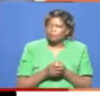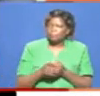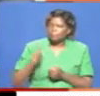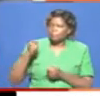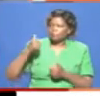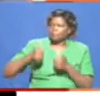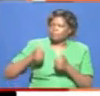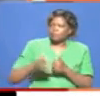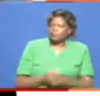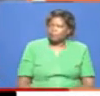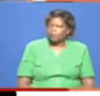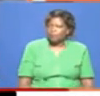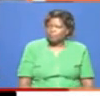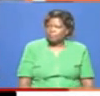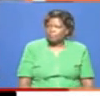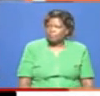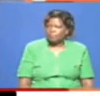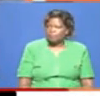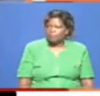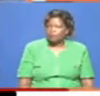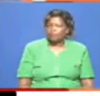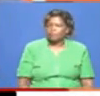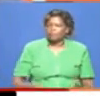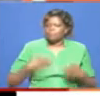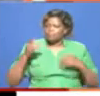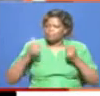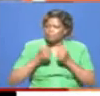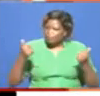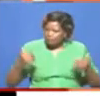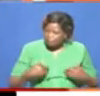they have the skill sets? Are they disciplined enough to do it?